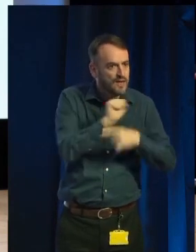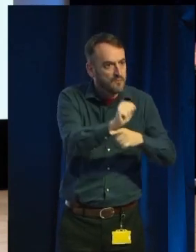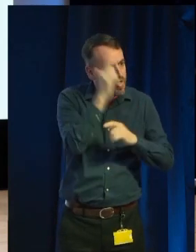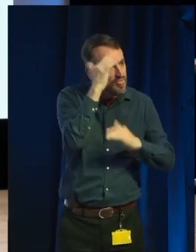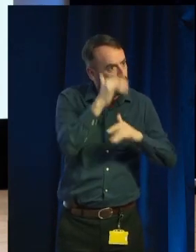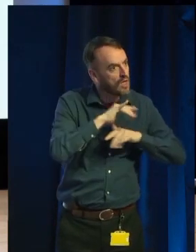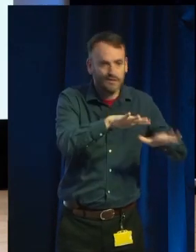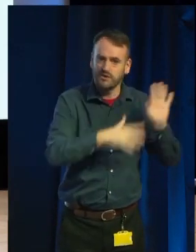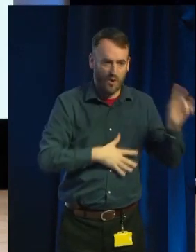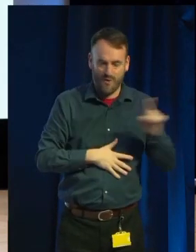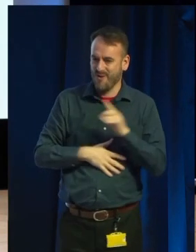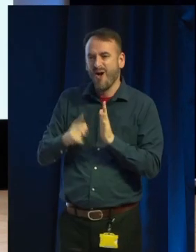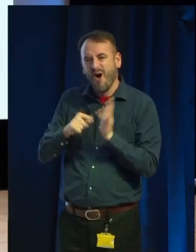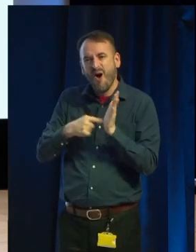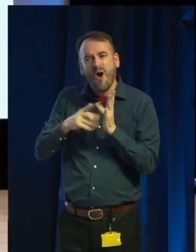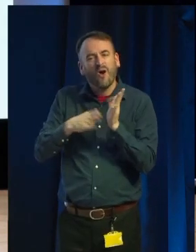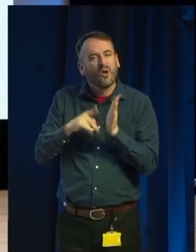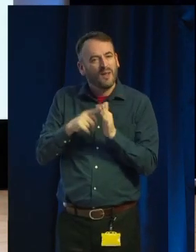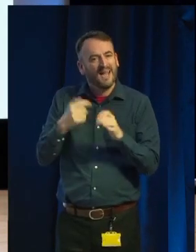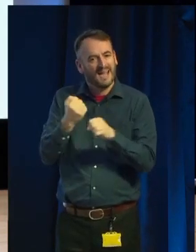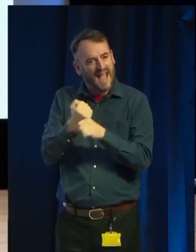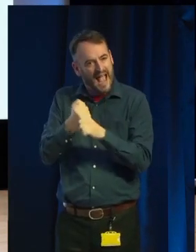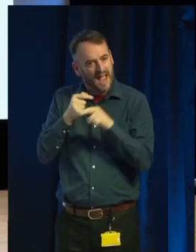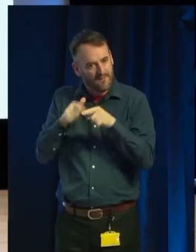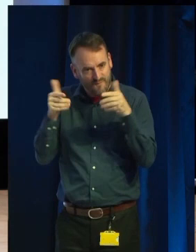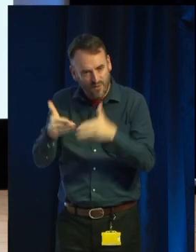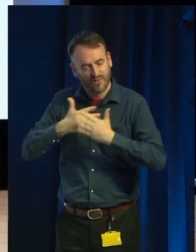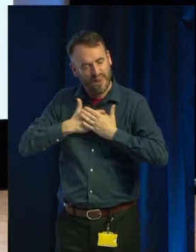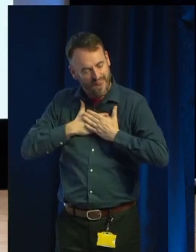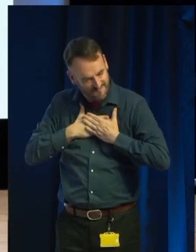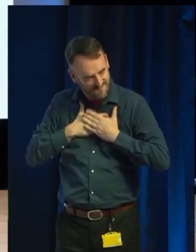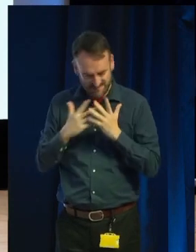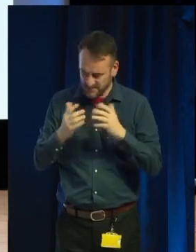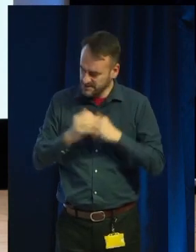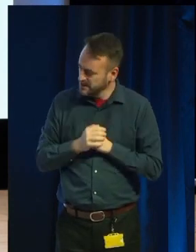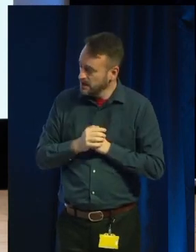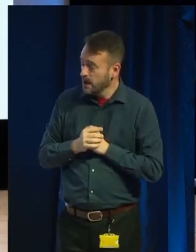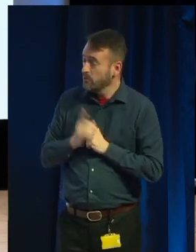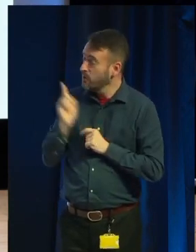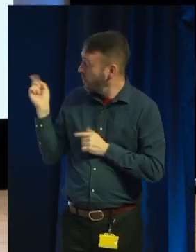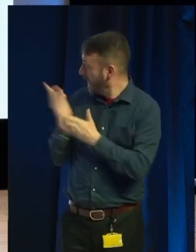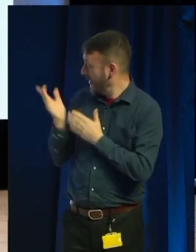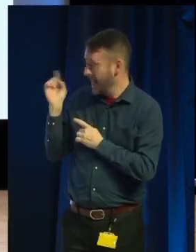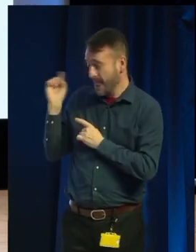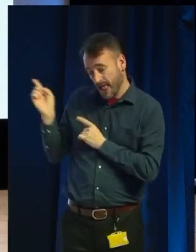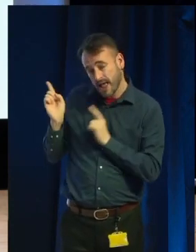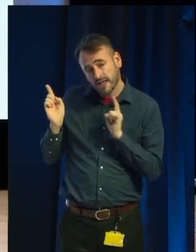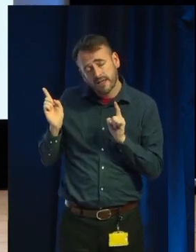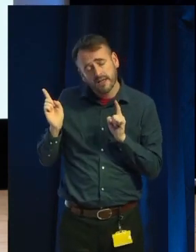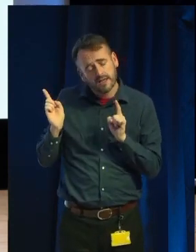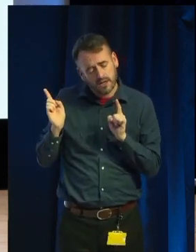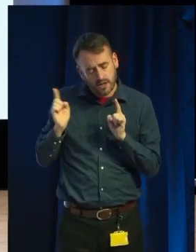For example, this is not obvious here, but there are room for